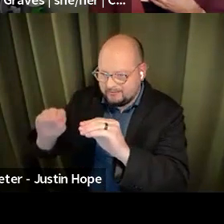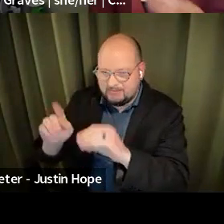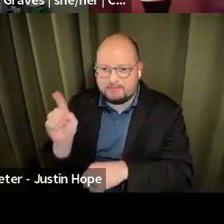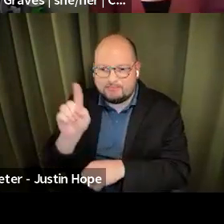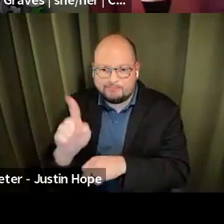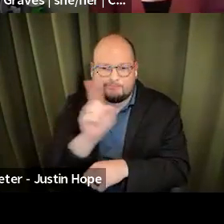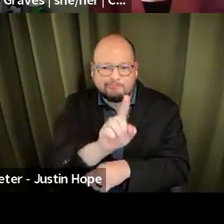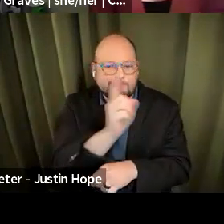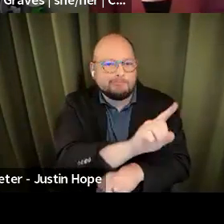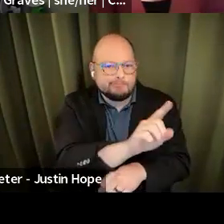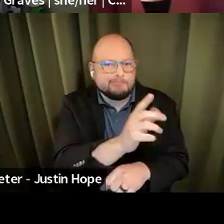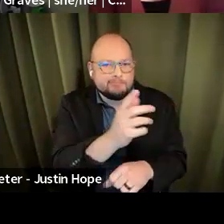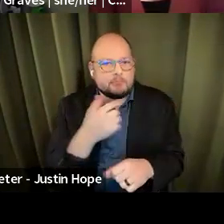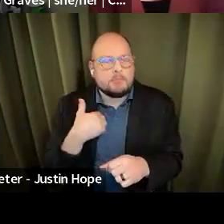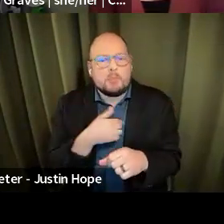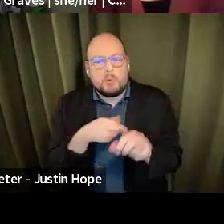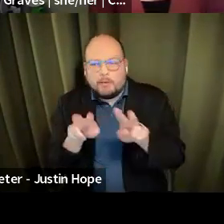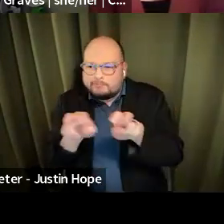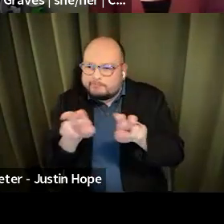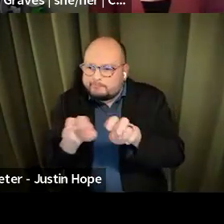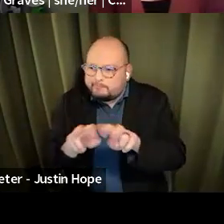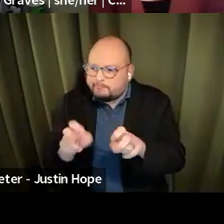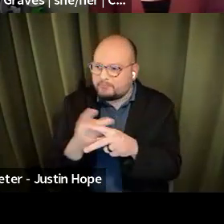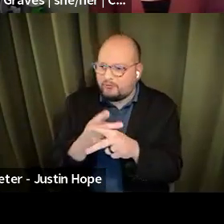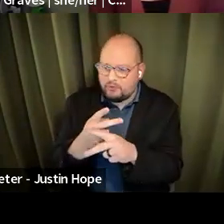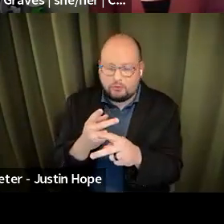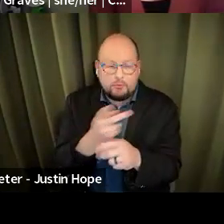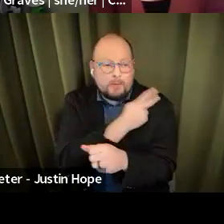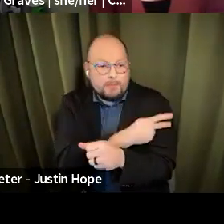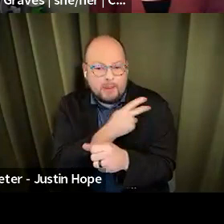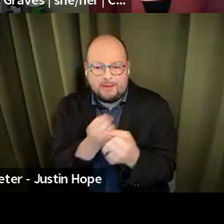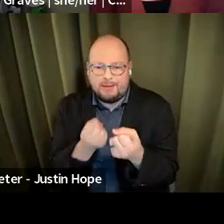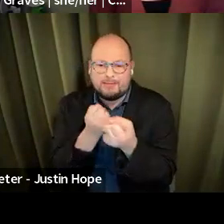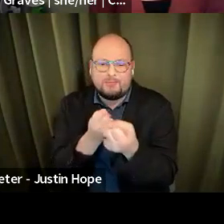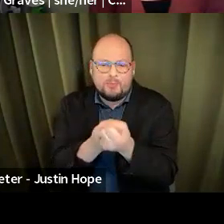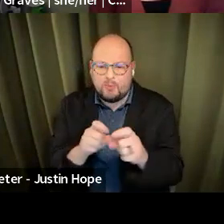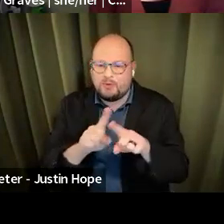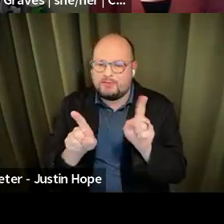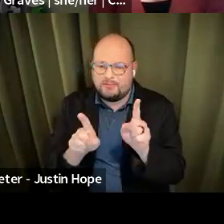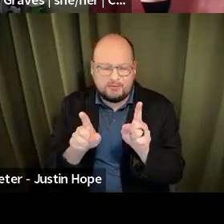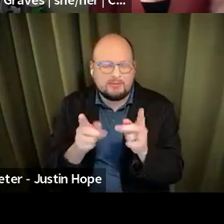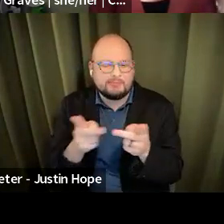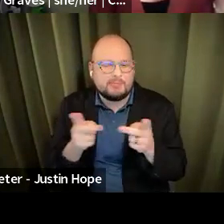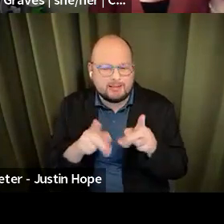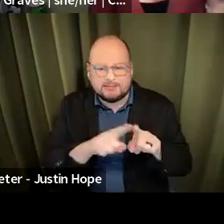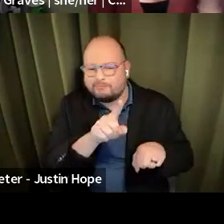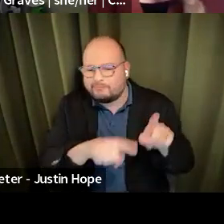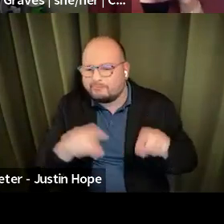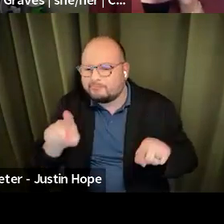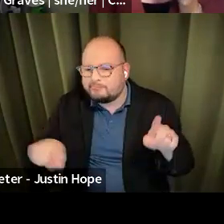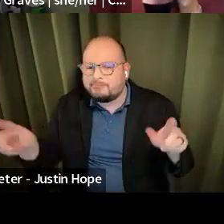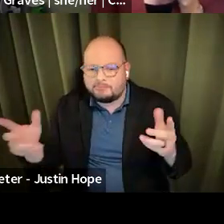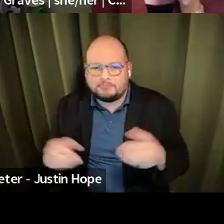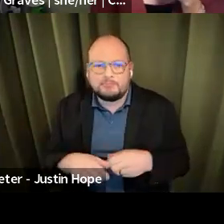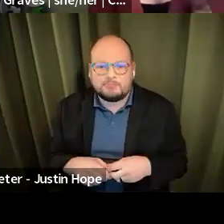looking at how to support patients in the various areas where they might be. So